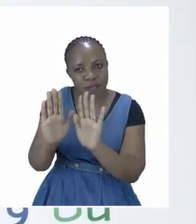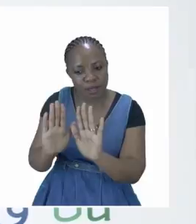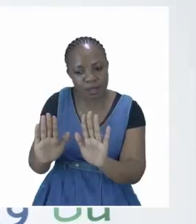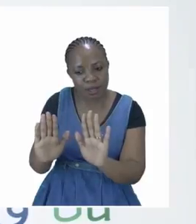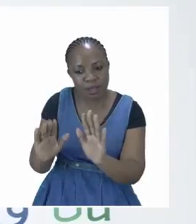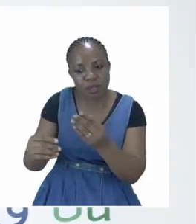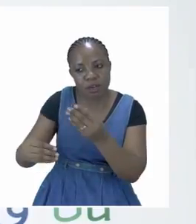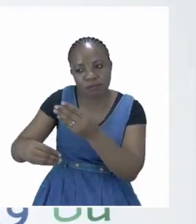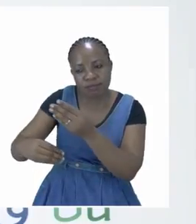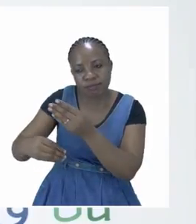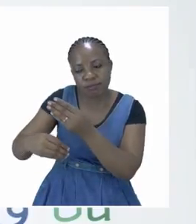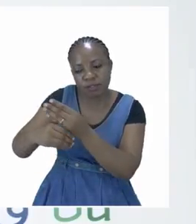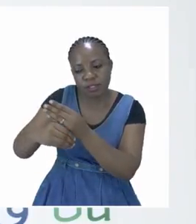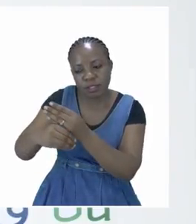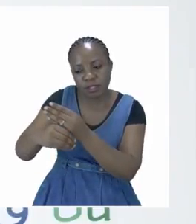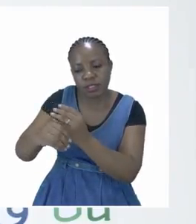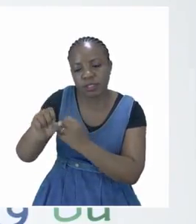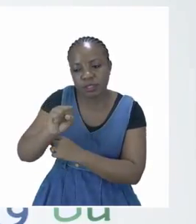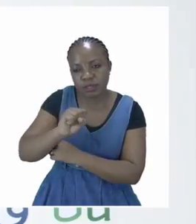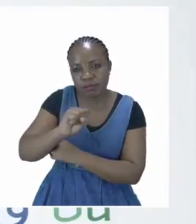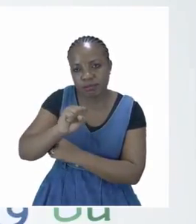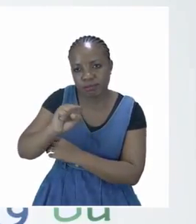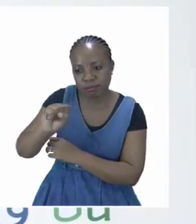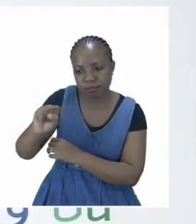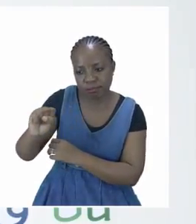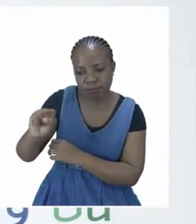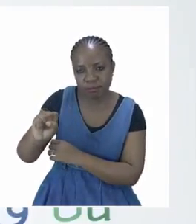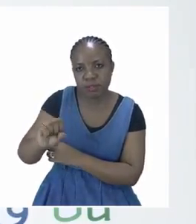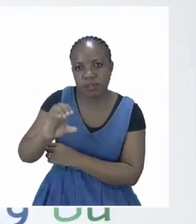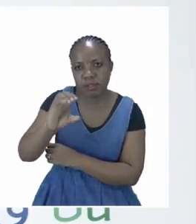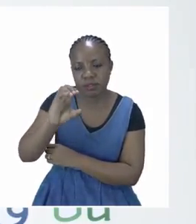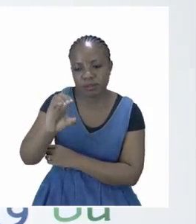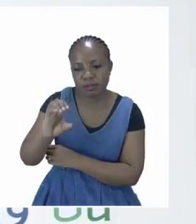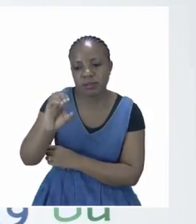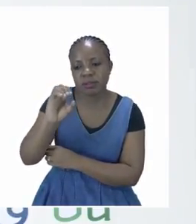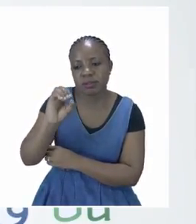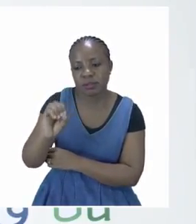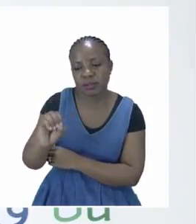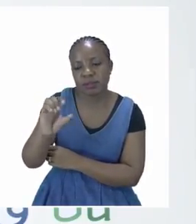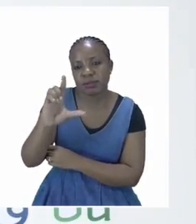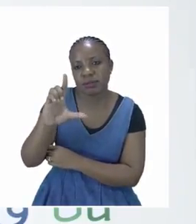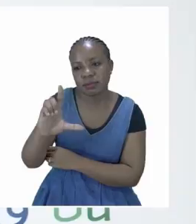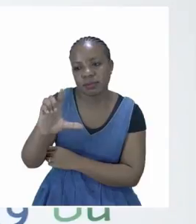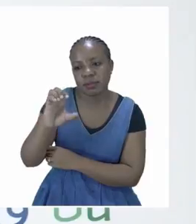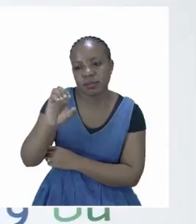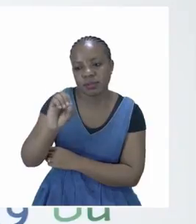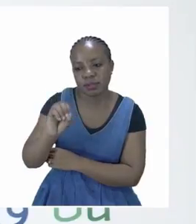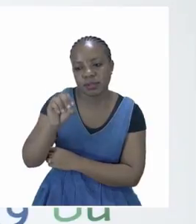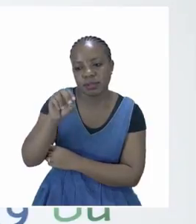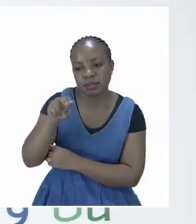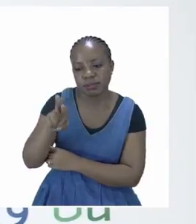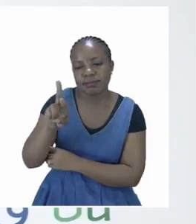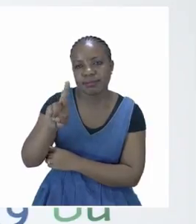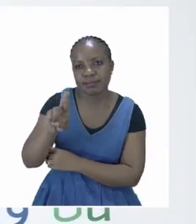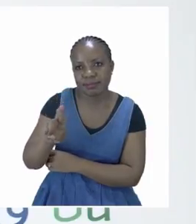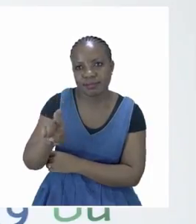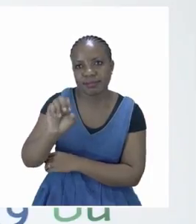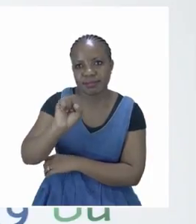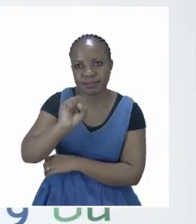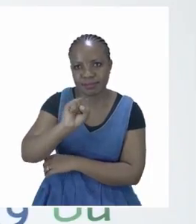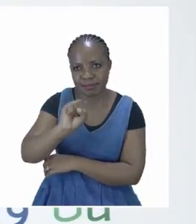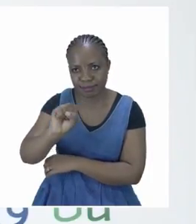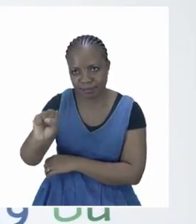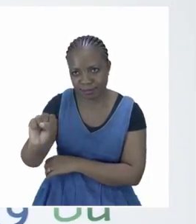it will become many colors. So let us add our S on the